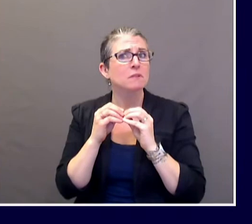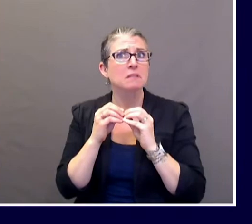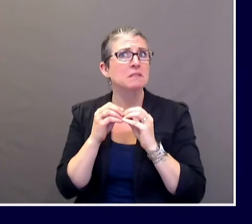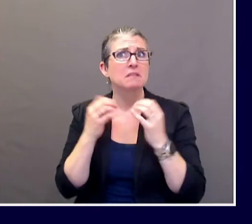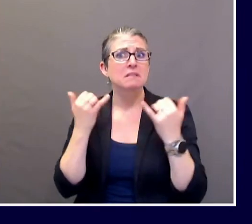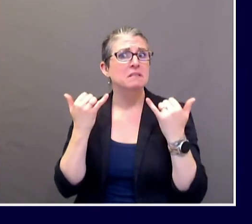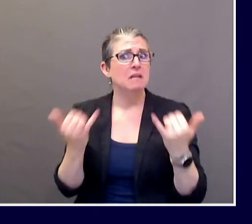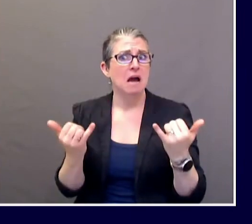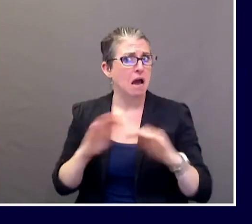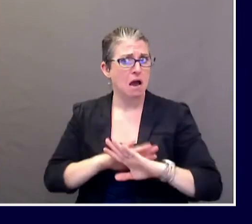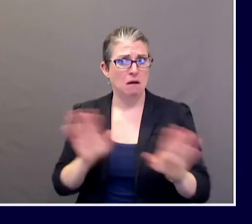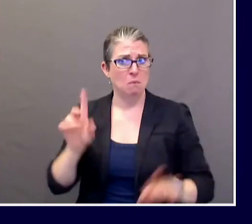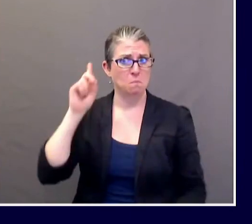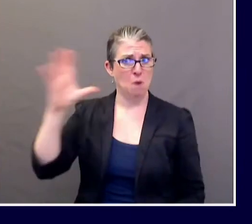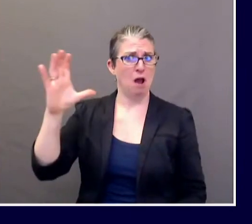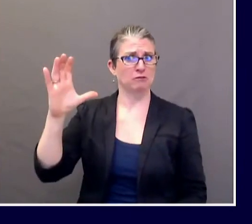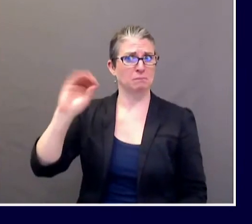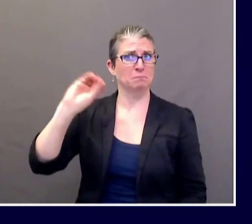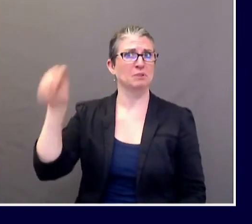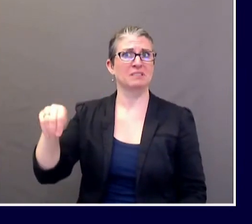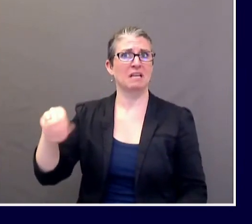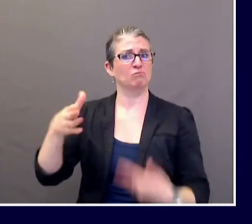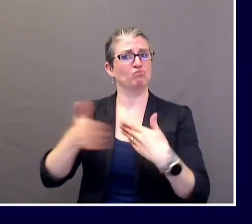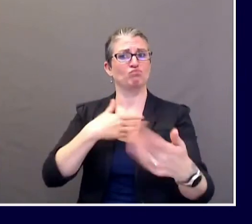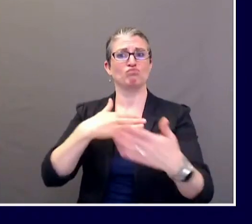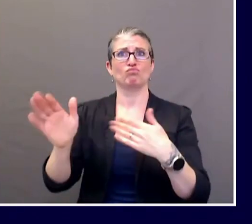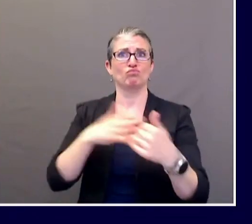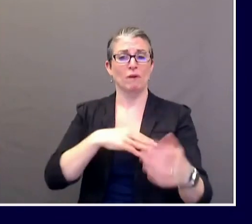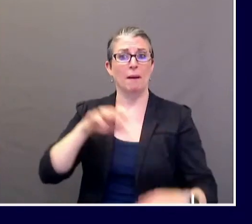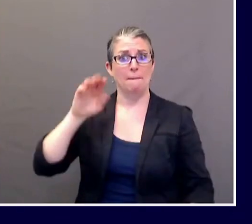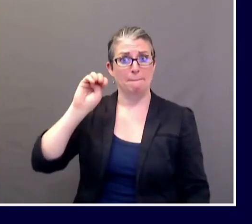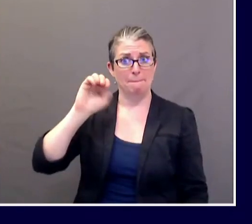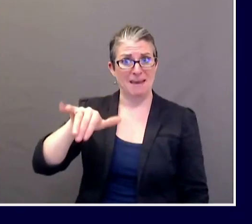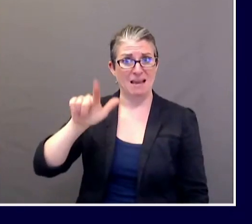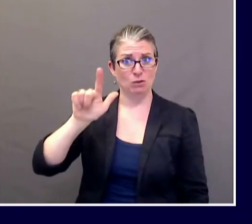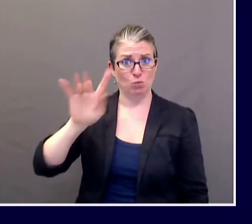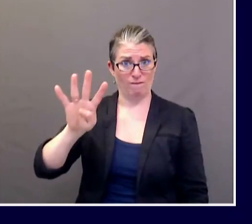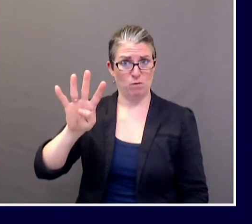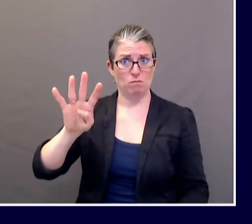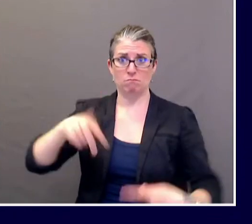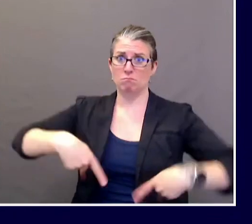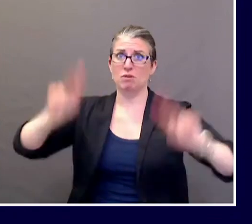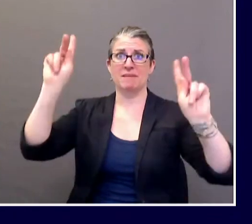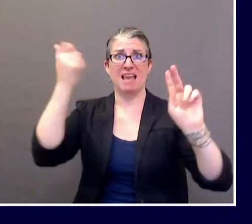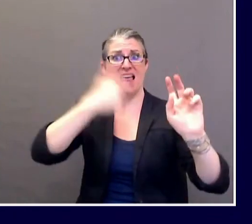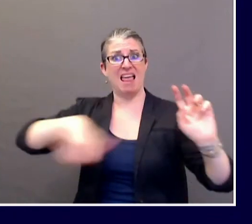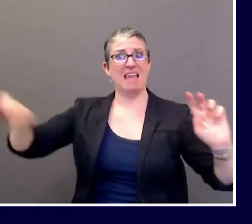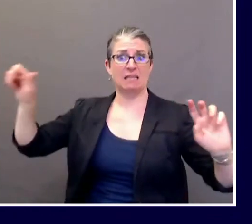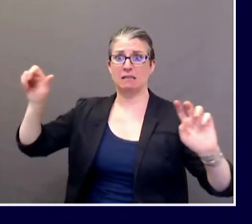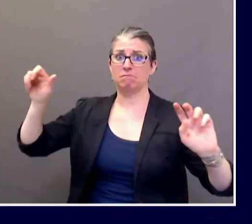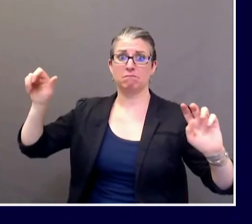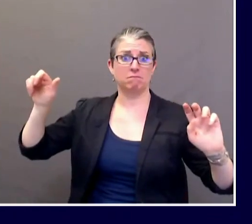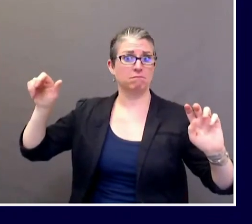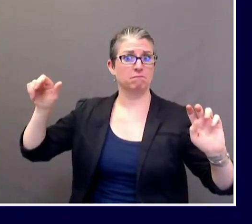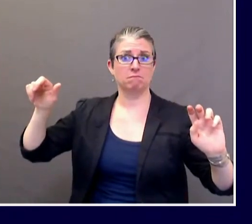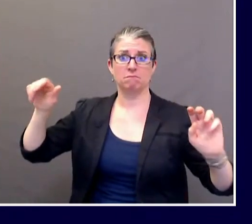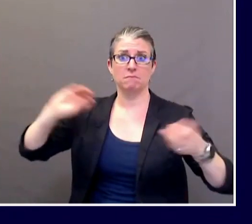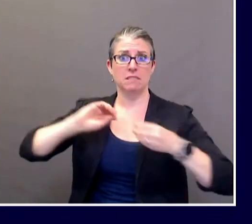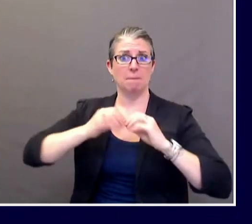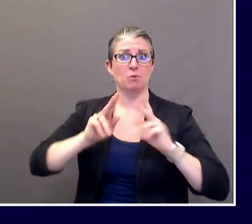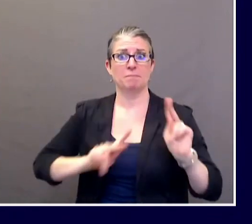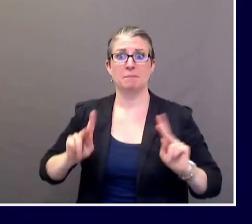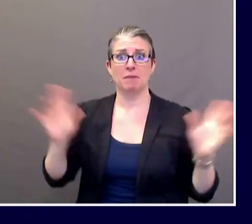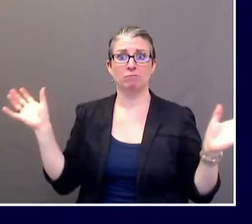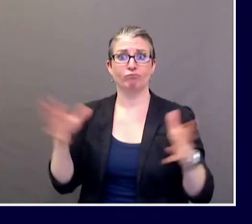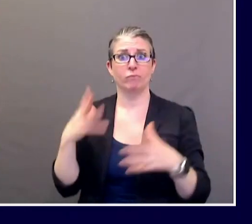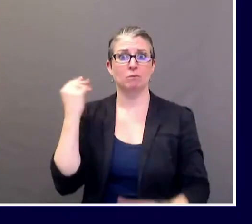new guidance released today? At this time, Mal, we don't have any plans or any intention to.